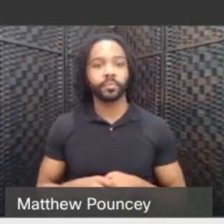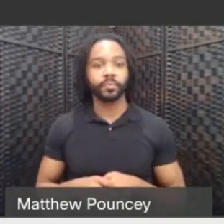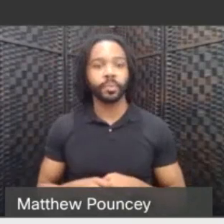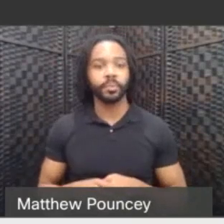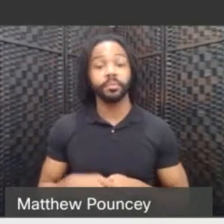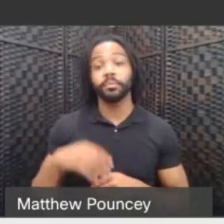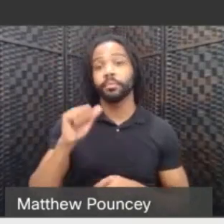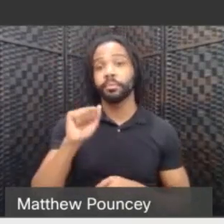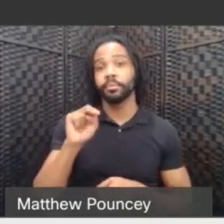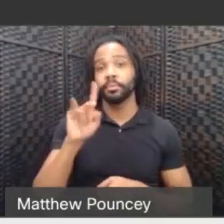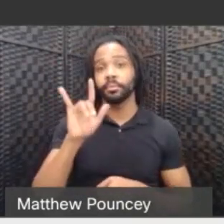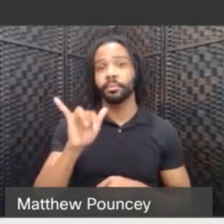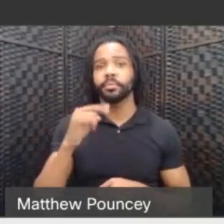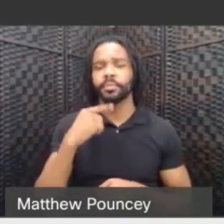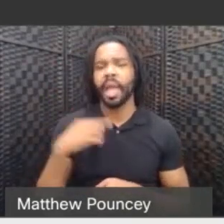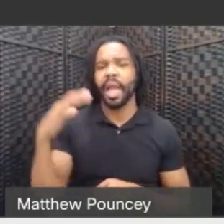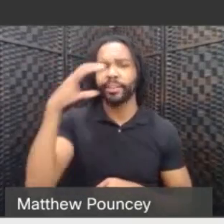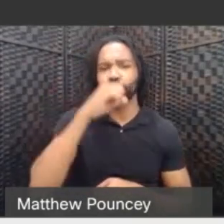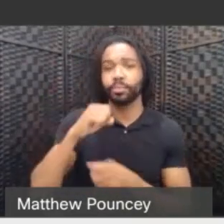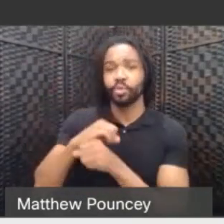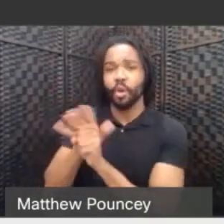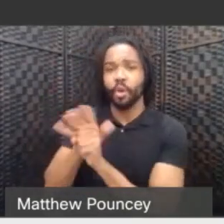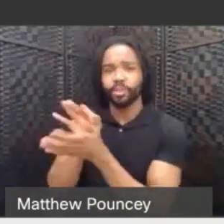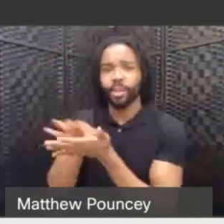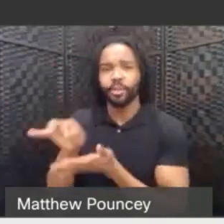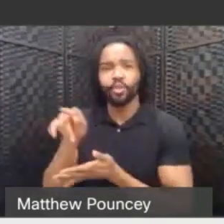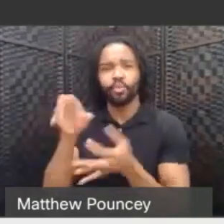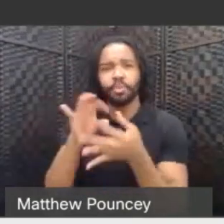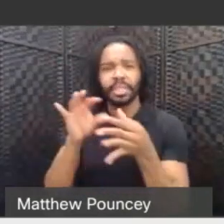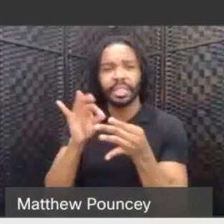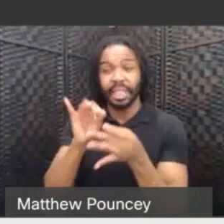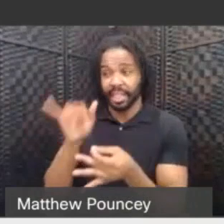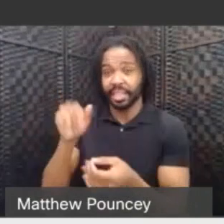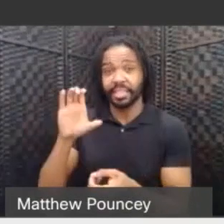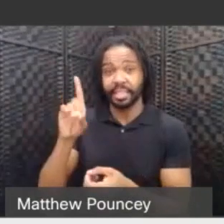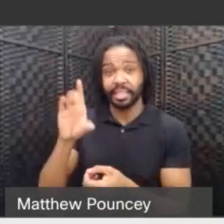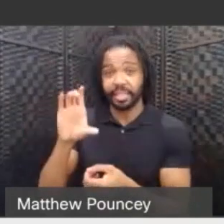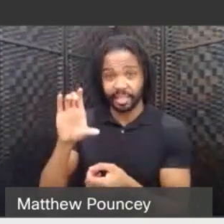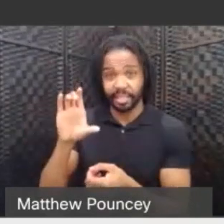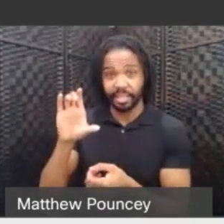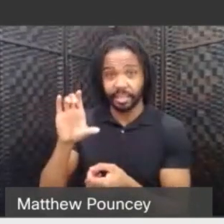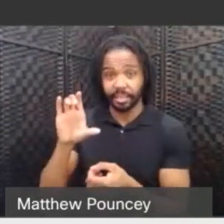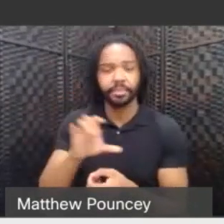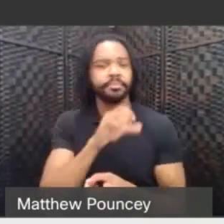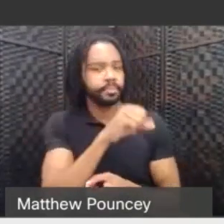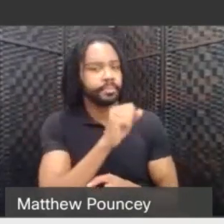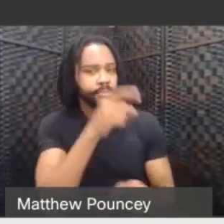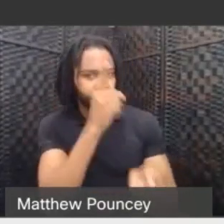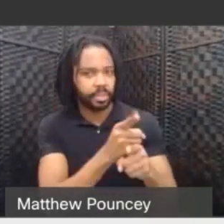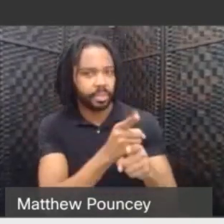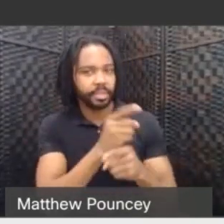And I assume the COVID tracker you're referring to is the CDC COVID tracker? That's correct.